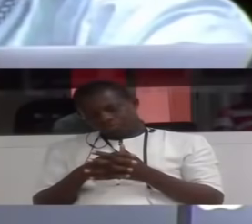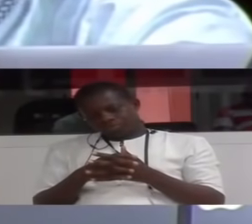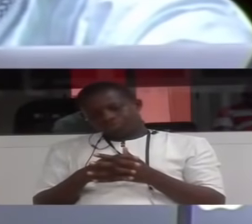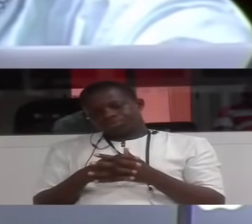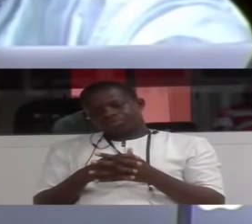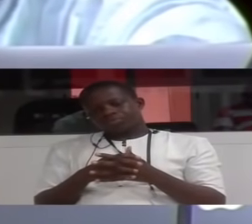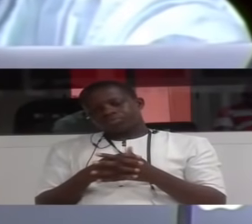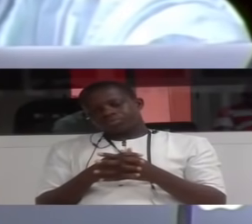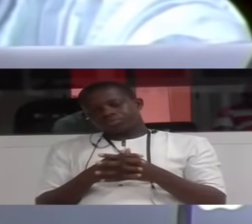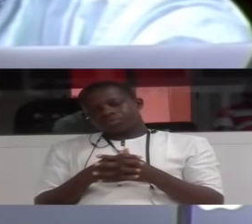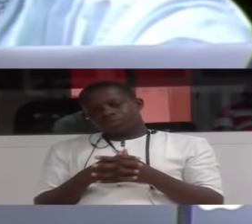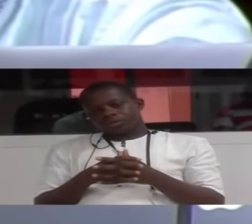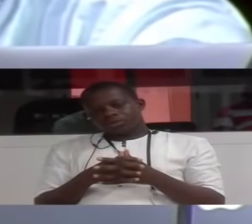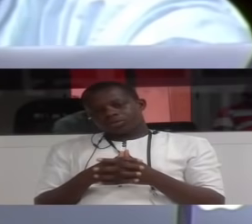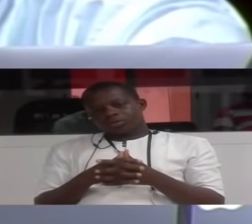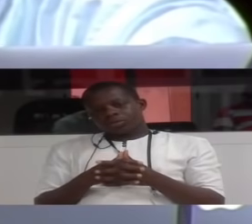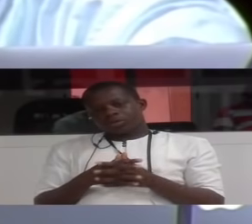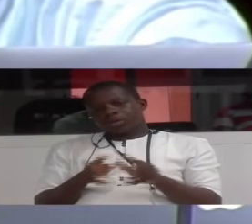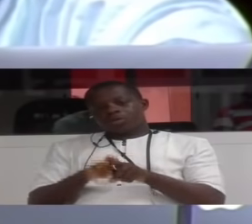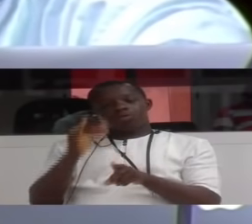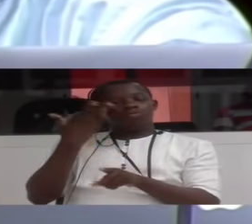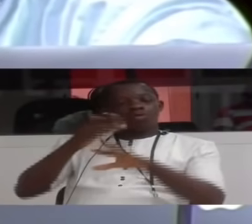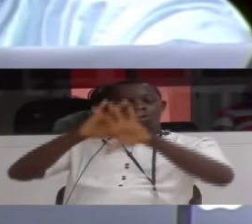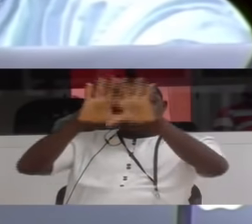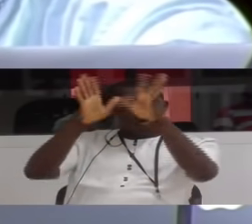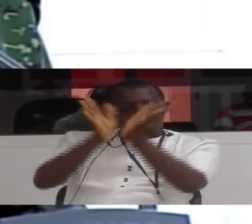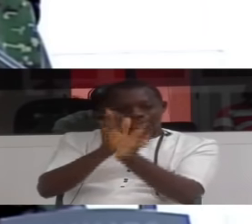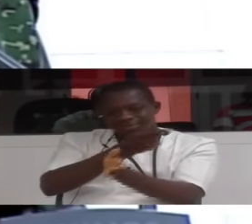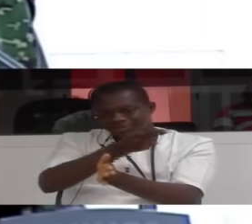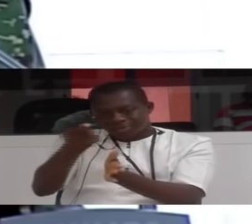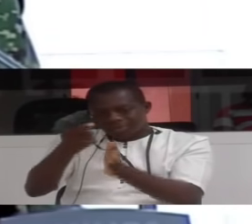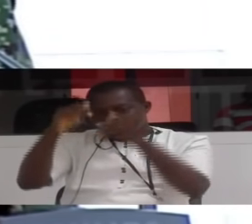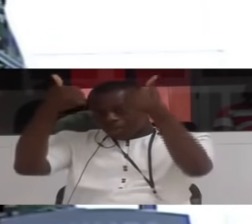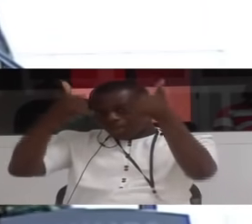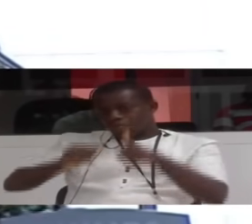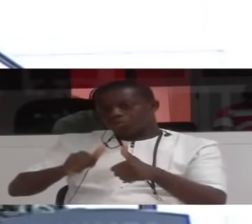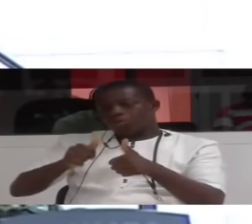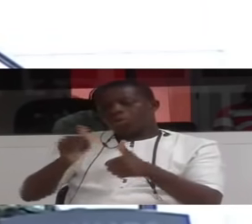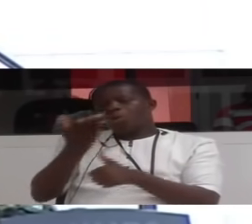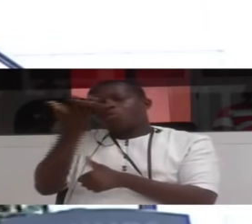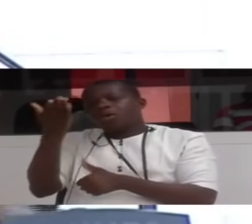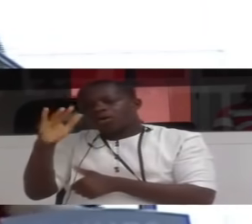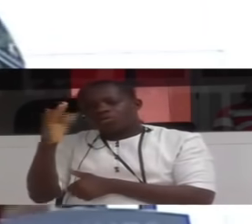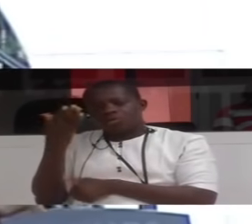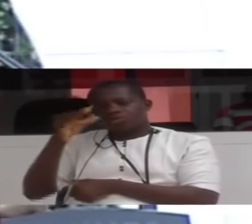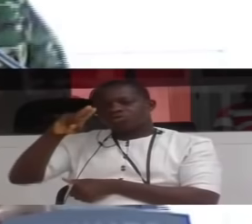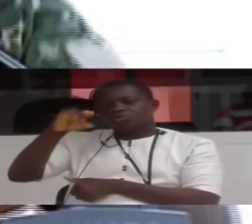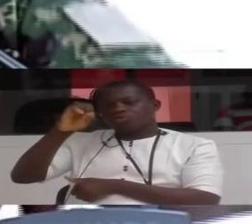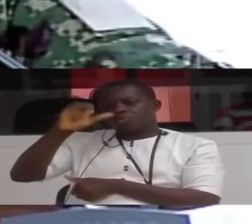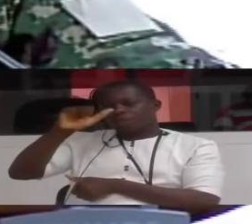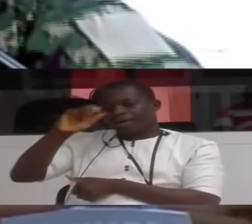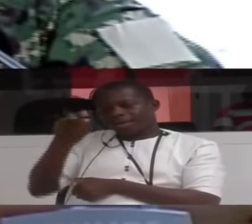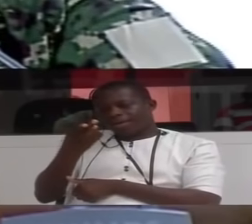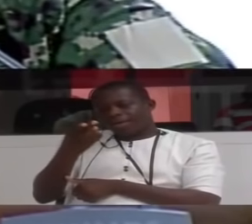recall. When all this was happening, where was Noah Baji? Birinim bebe kekan Noah Baji be min tole. Noah Baji